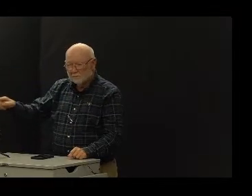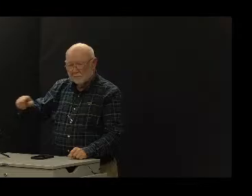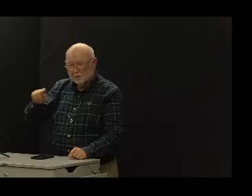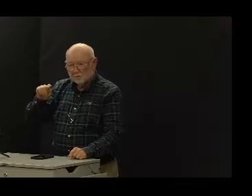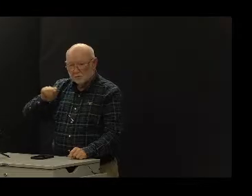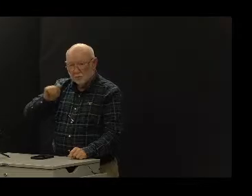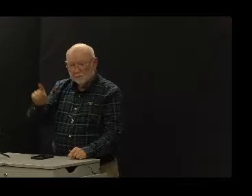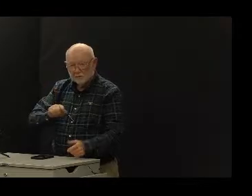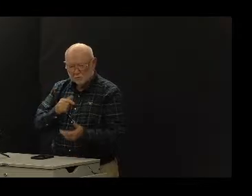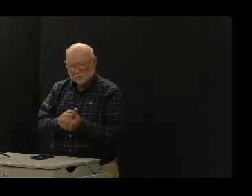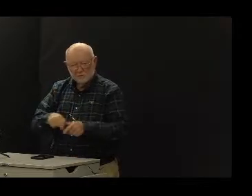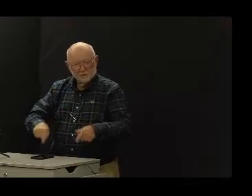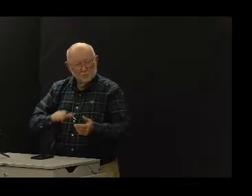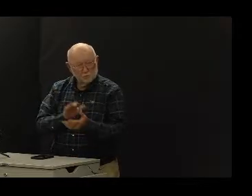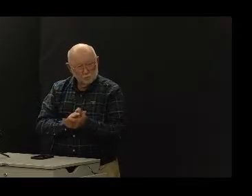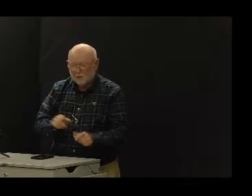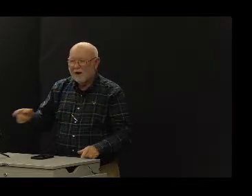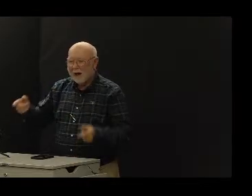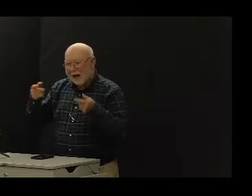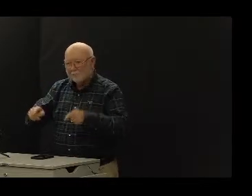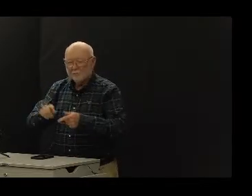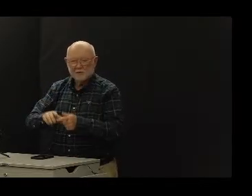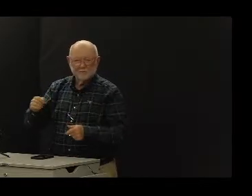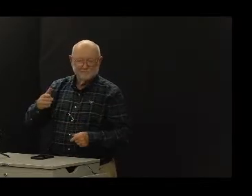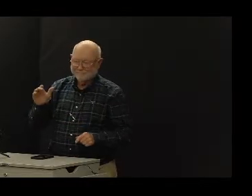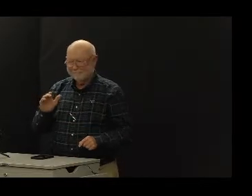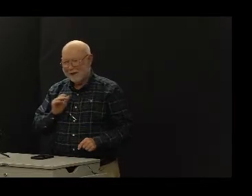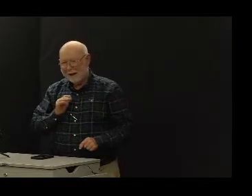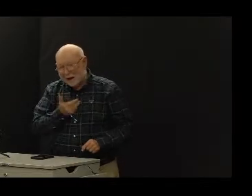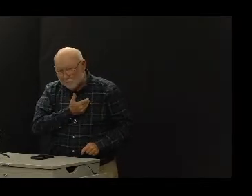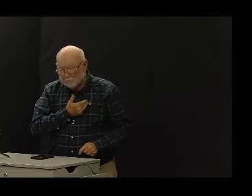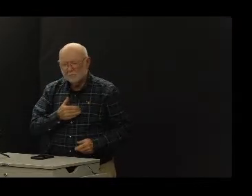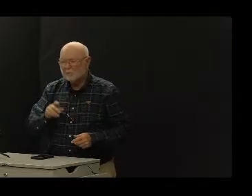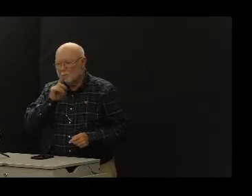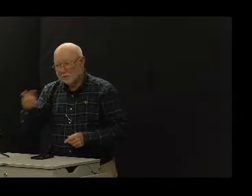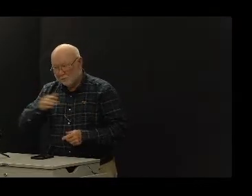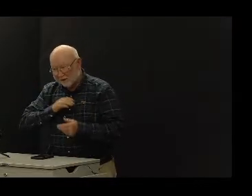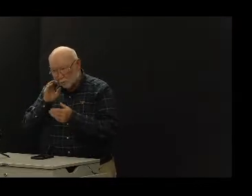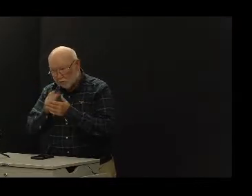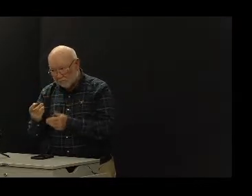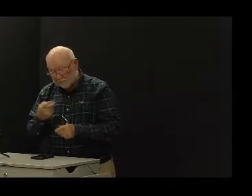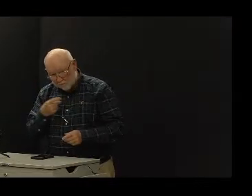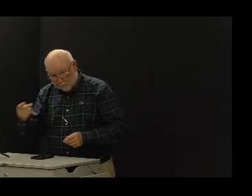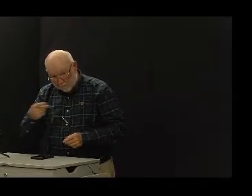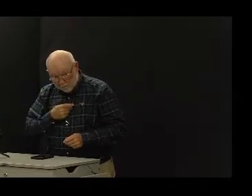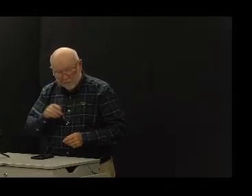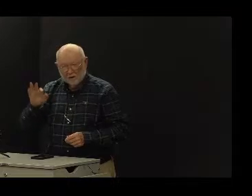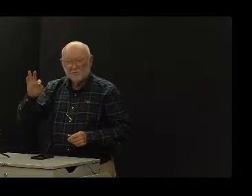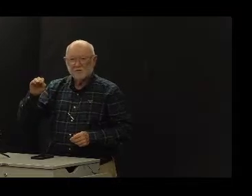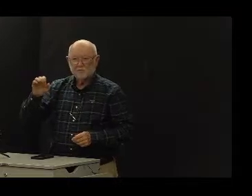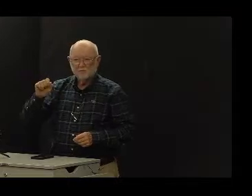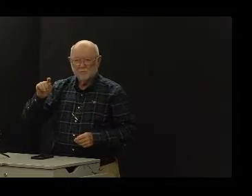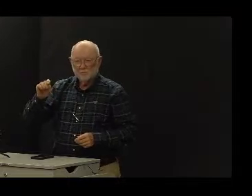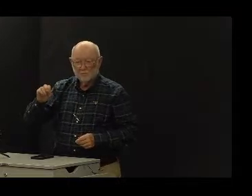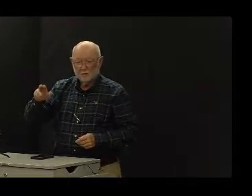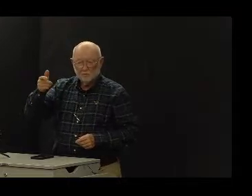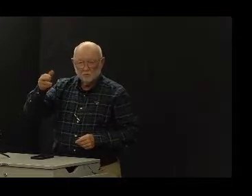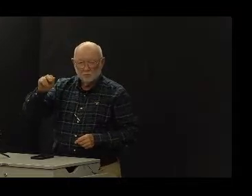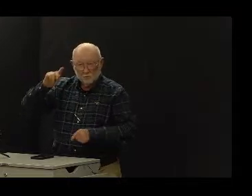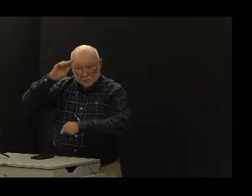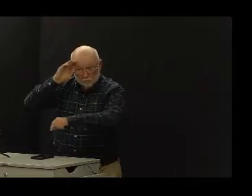in California. And Travis, he graduated here from KSC. He actually happens to be my wife and